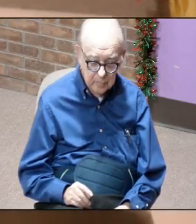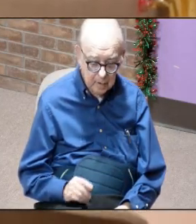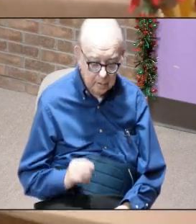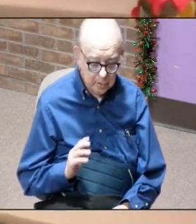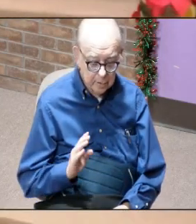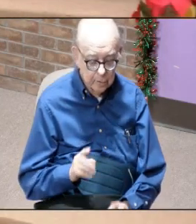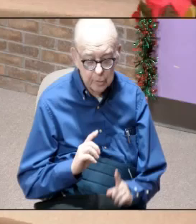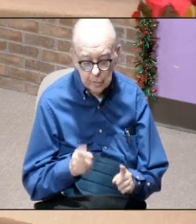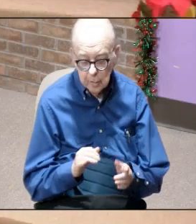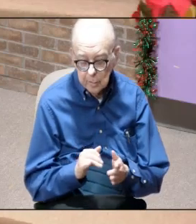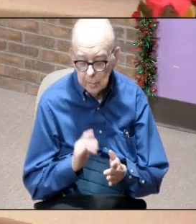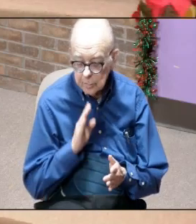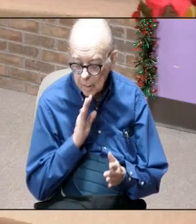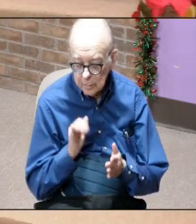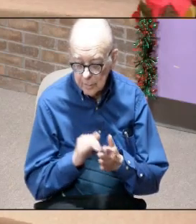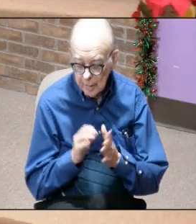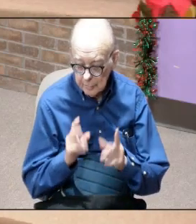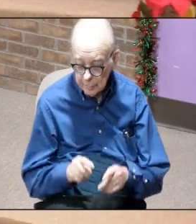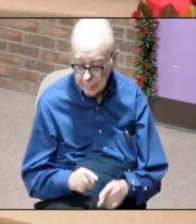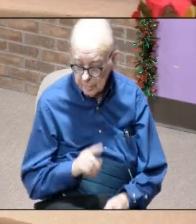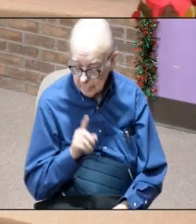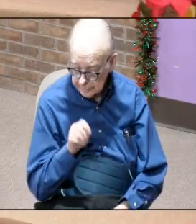to them?